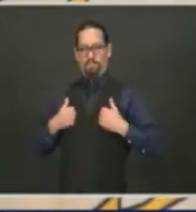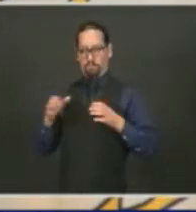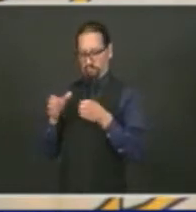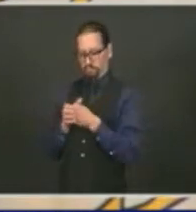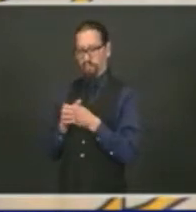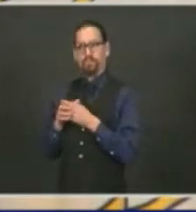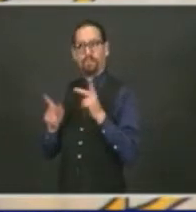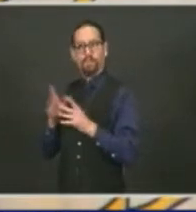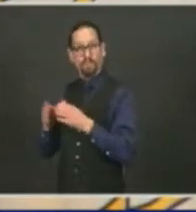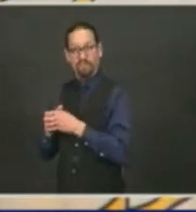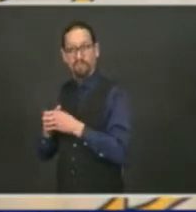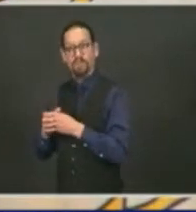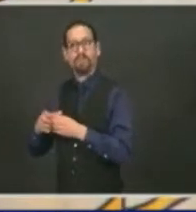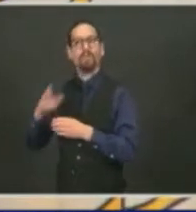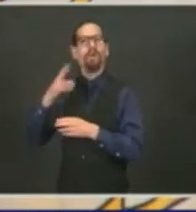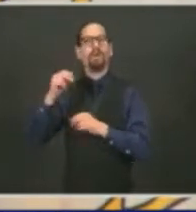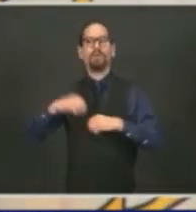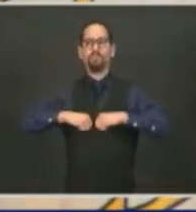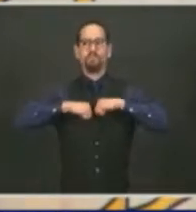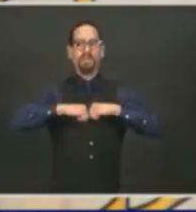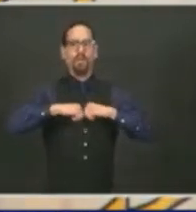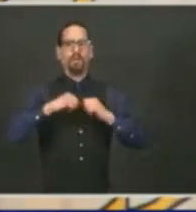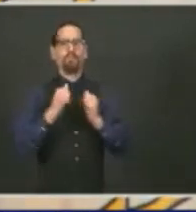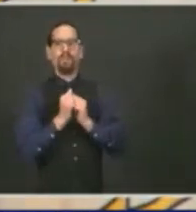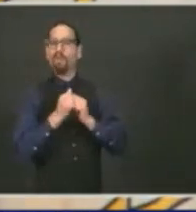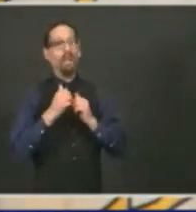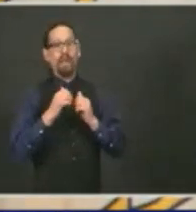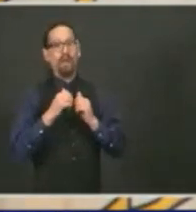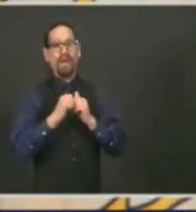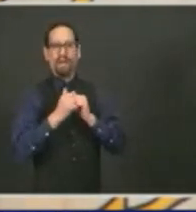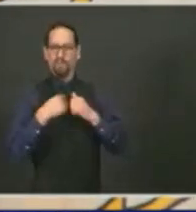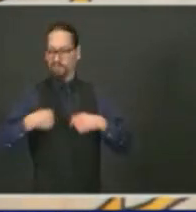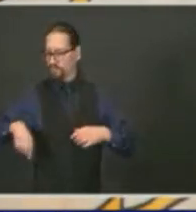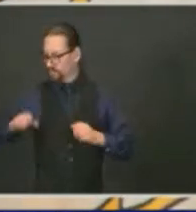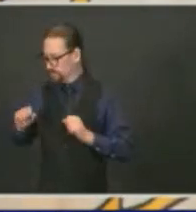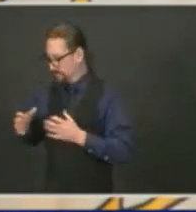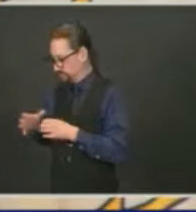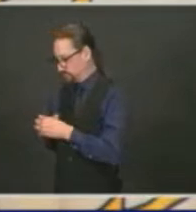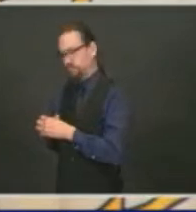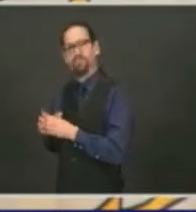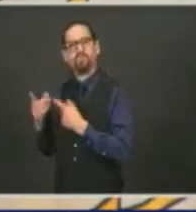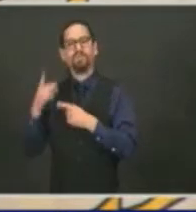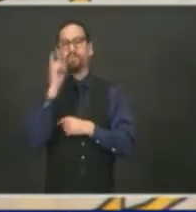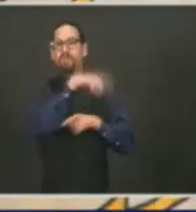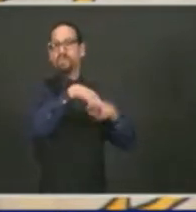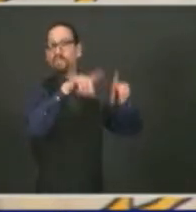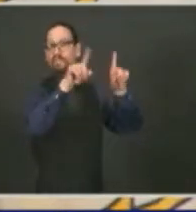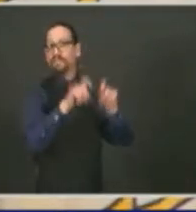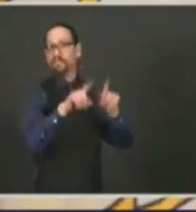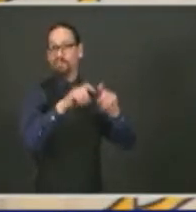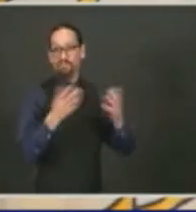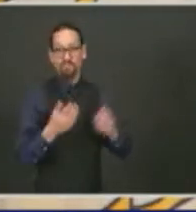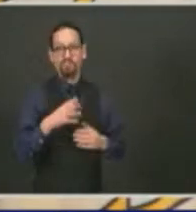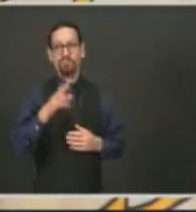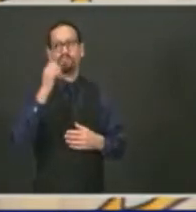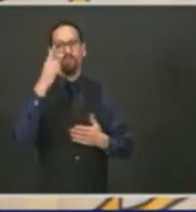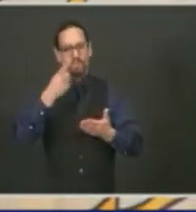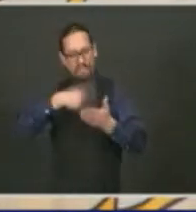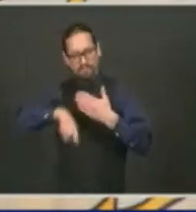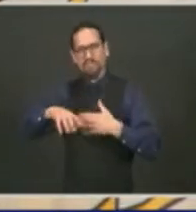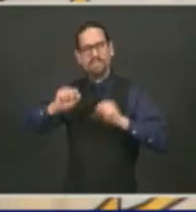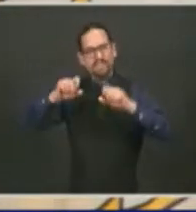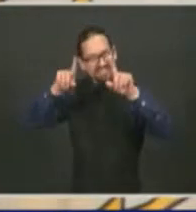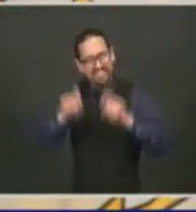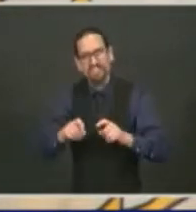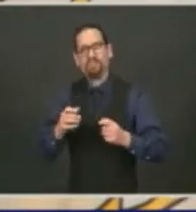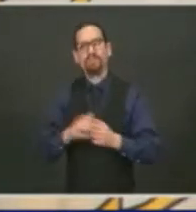tested. I want everybody to go out and get tested. Get tested next week, and then get tested the week after